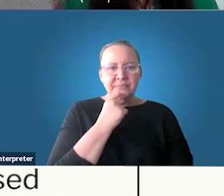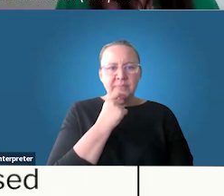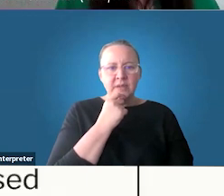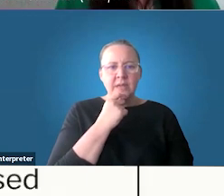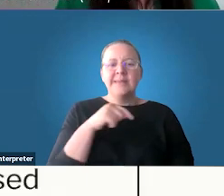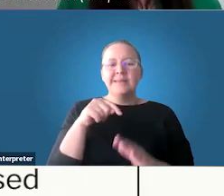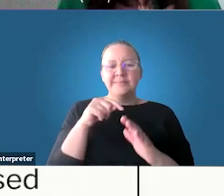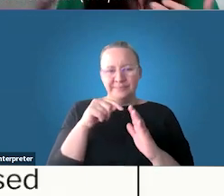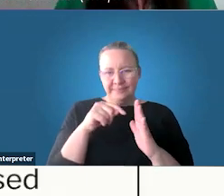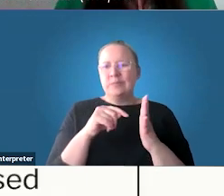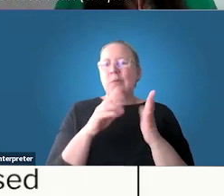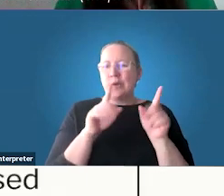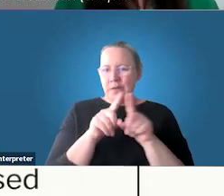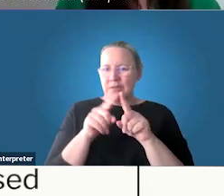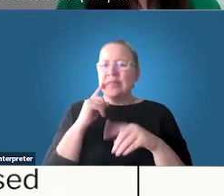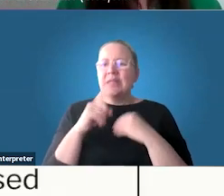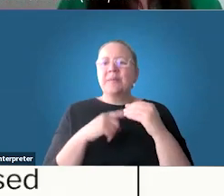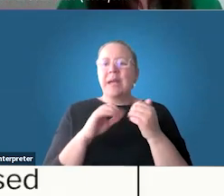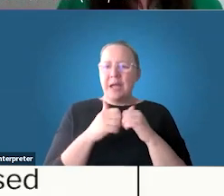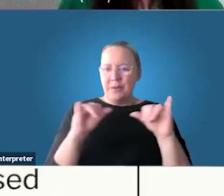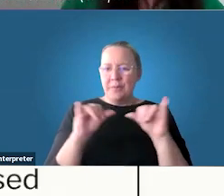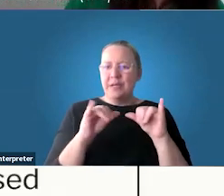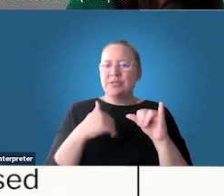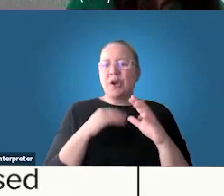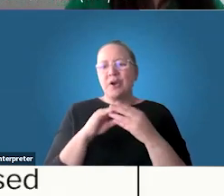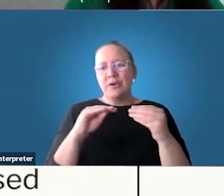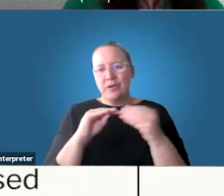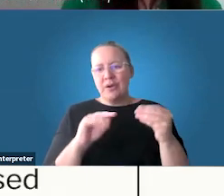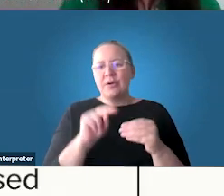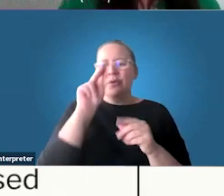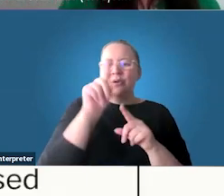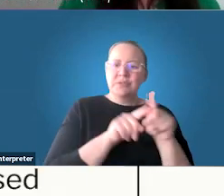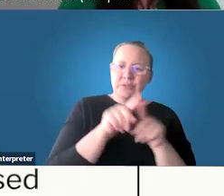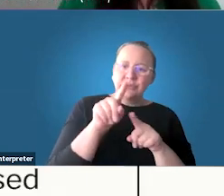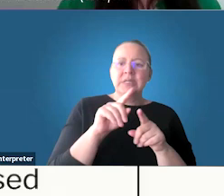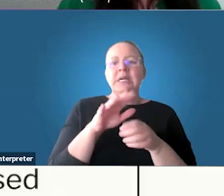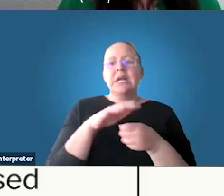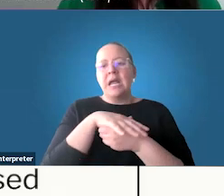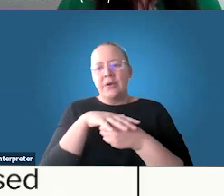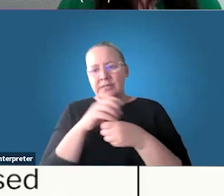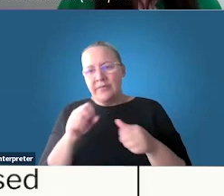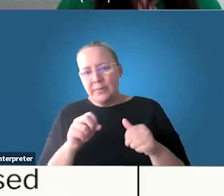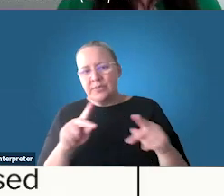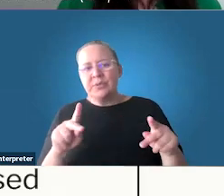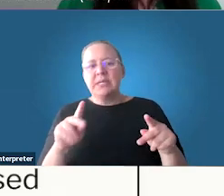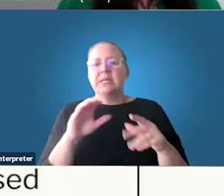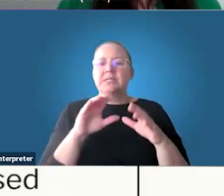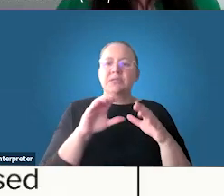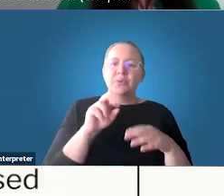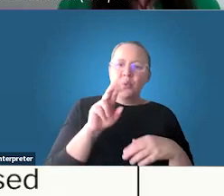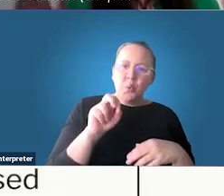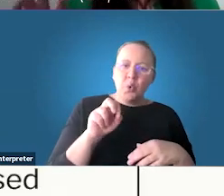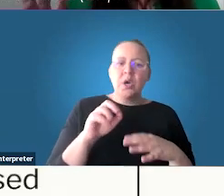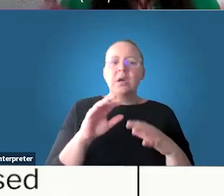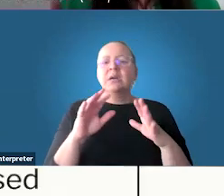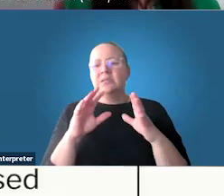deep narratives, but know that we're also thinking about how to measure our narrative North Star, areas of opportunities, core narratives, and stories,